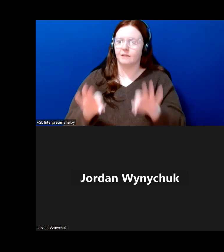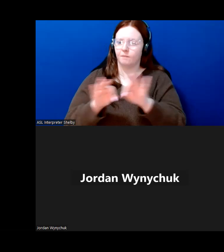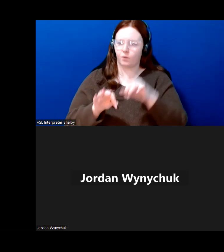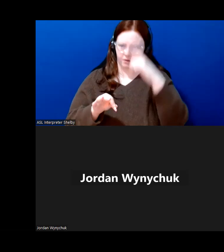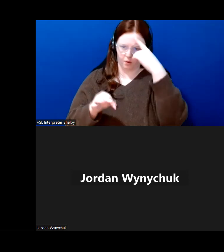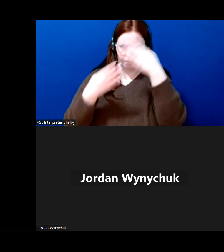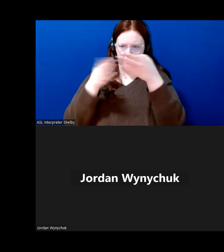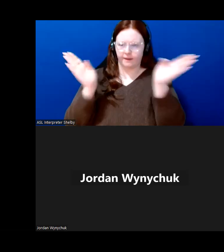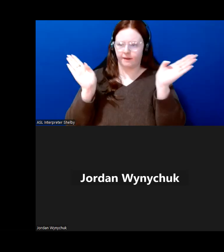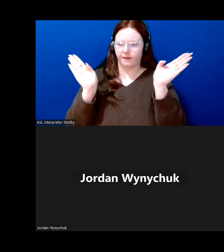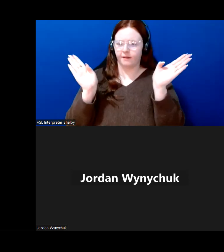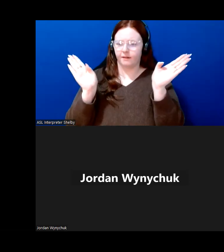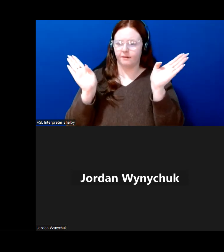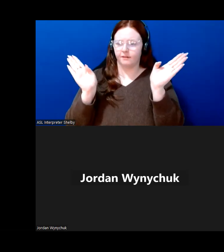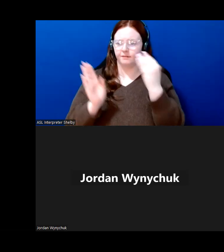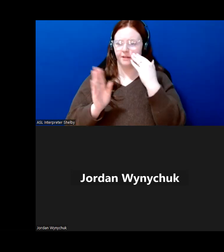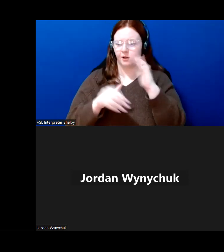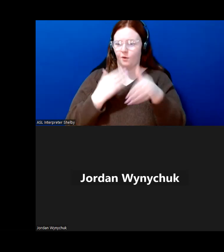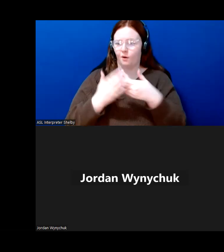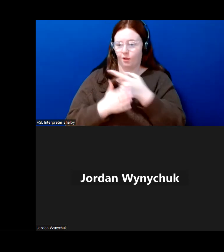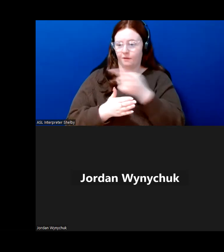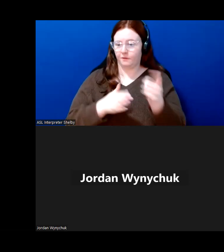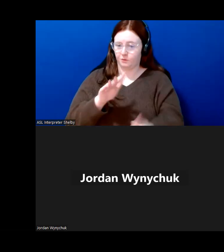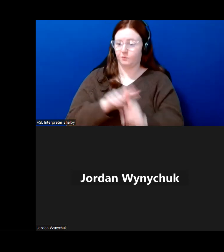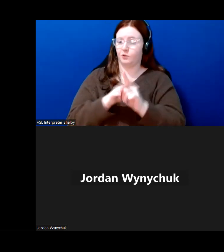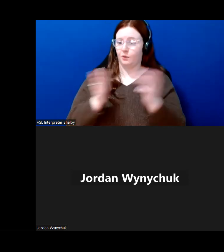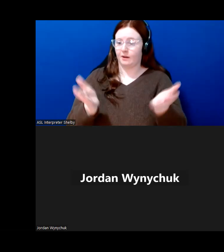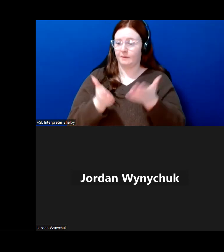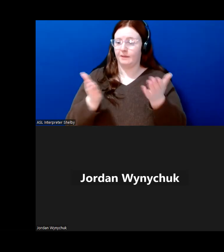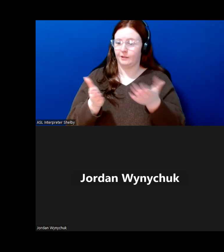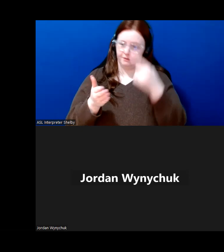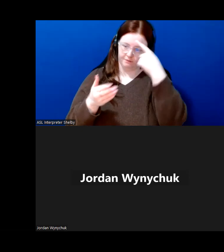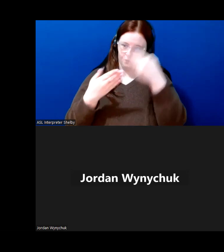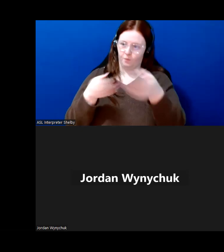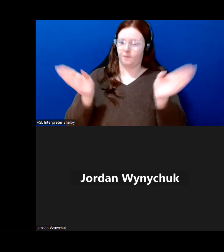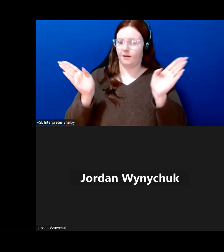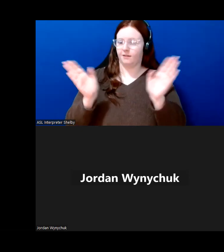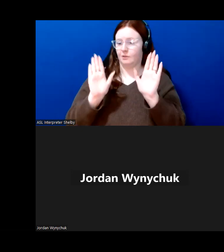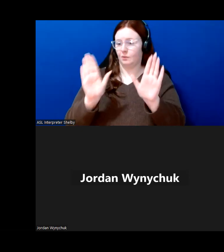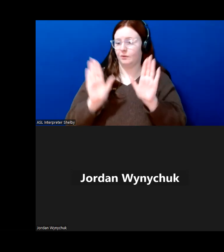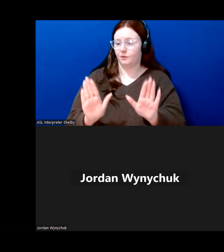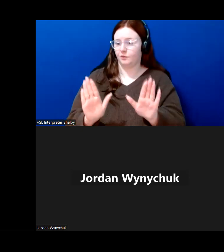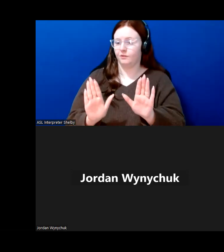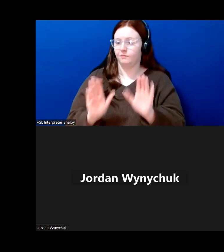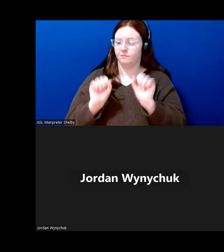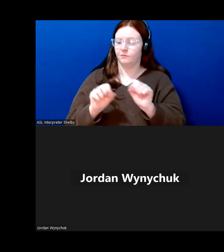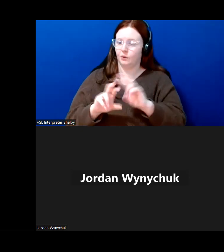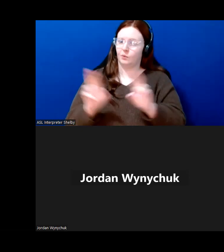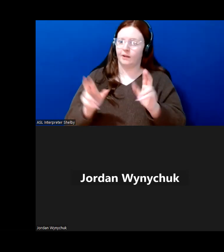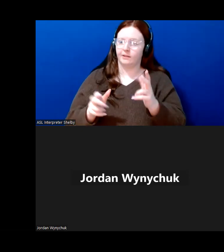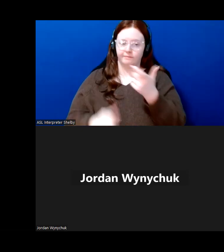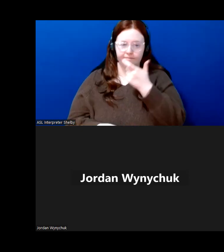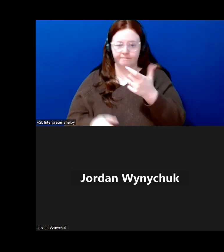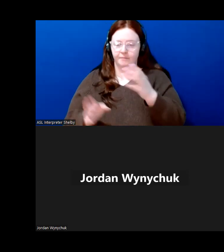folks have shown up today, and you've been open-minded to hearing what Quadrangle NL is all